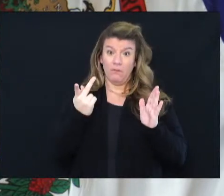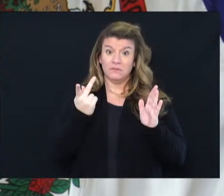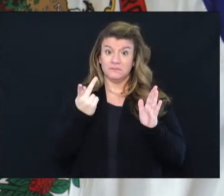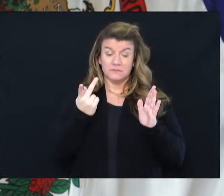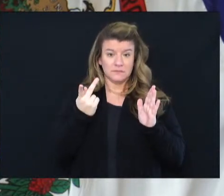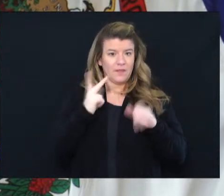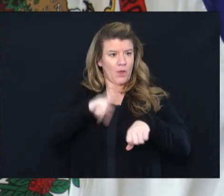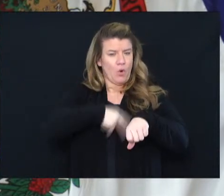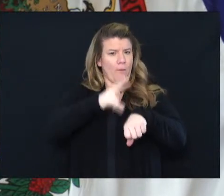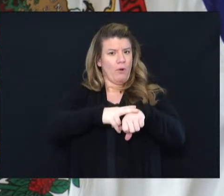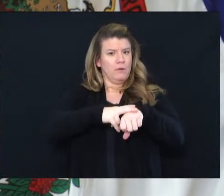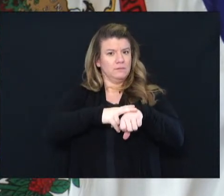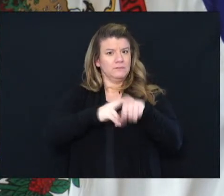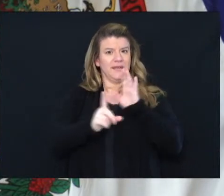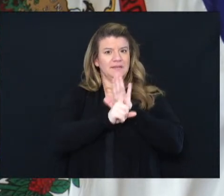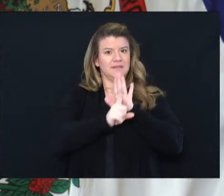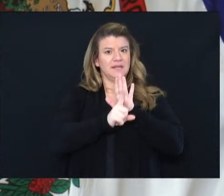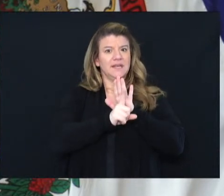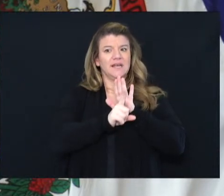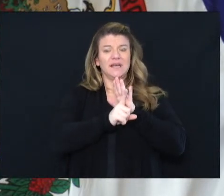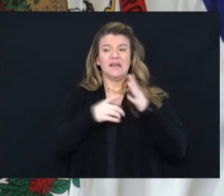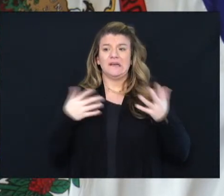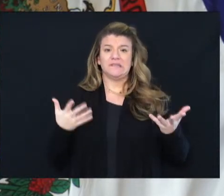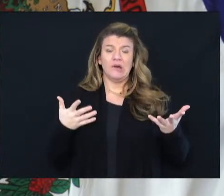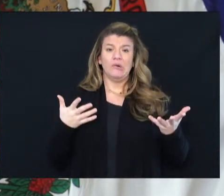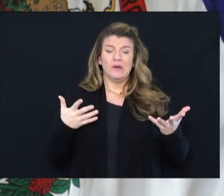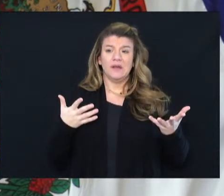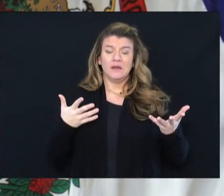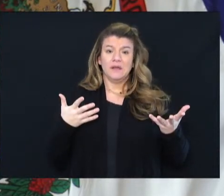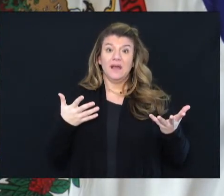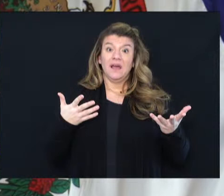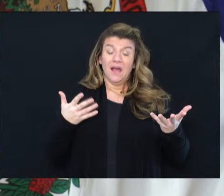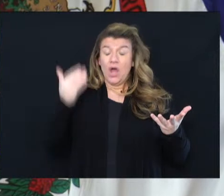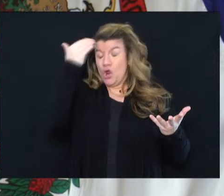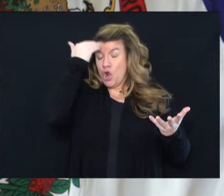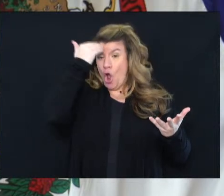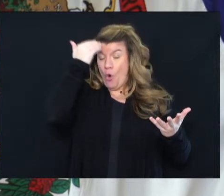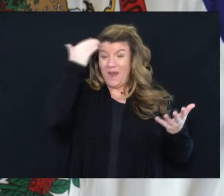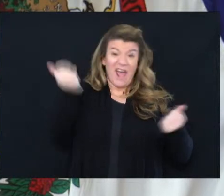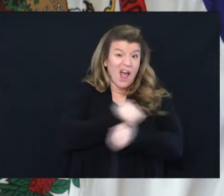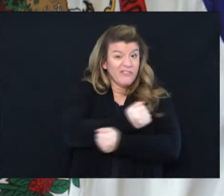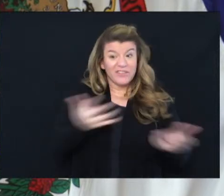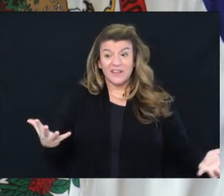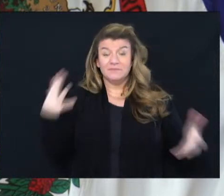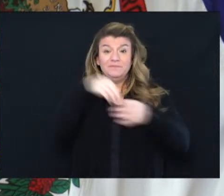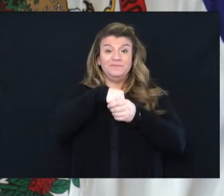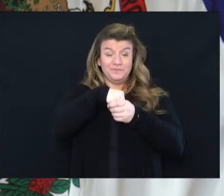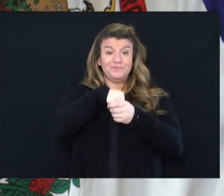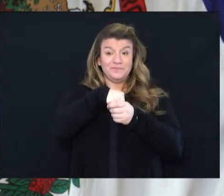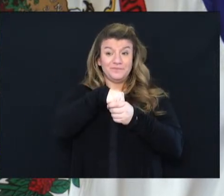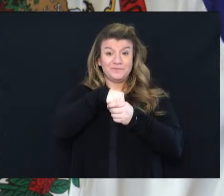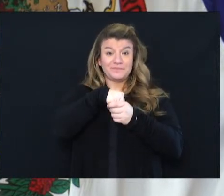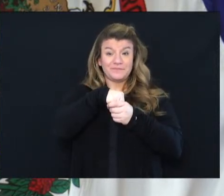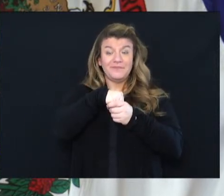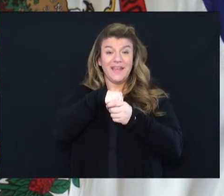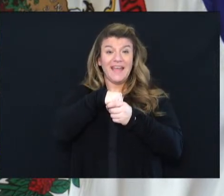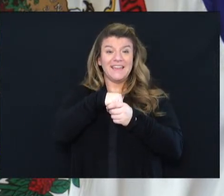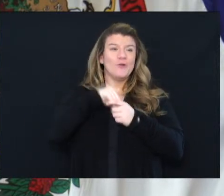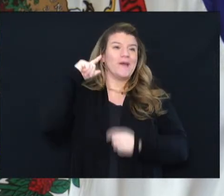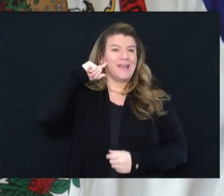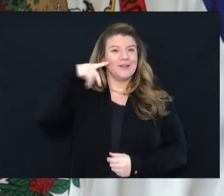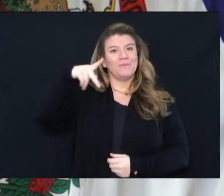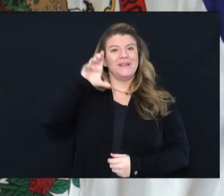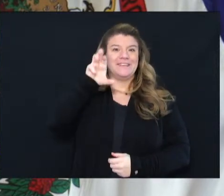what it would normally be, and so with all that being said, next thing, you come back with a